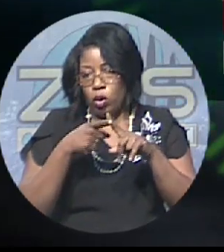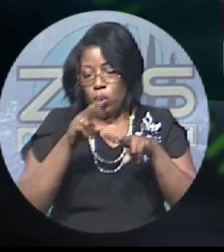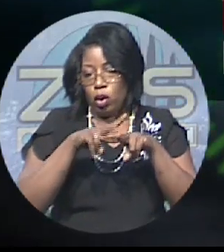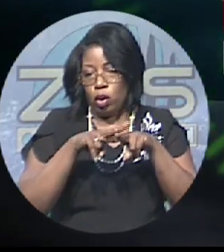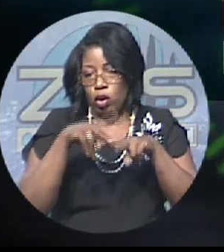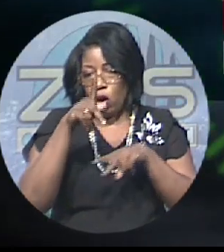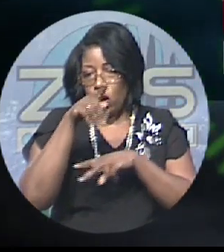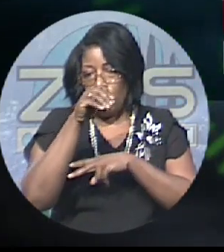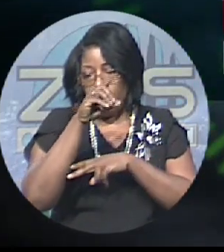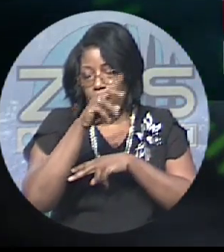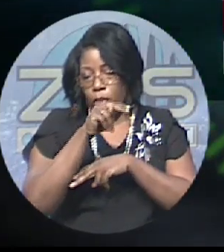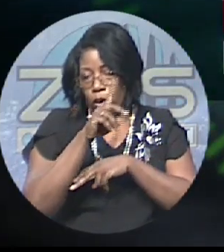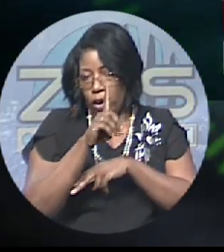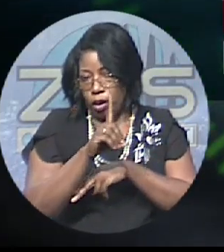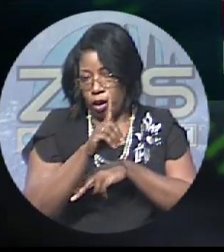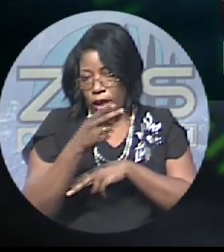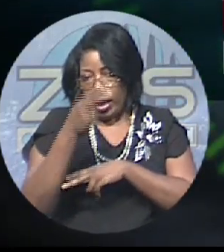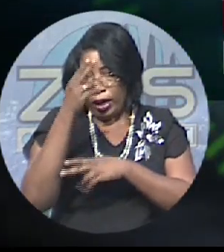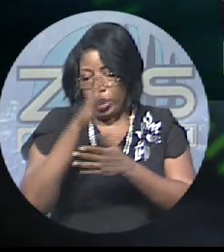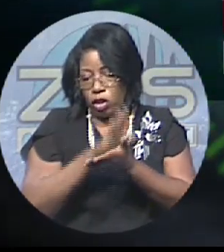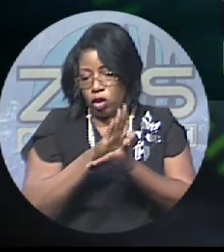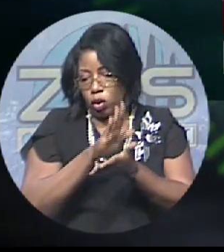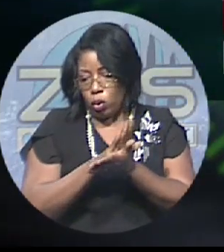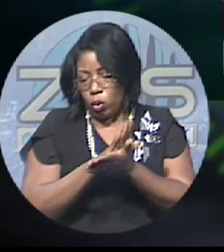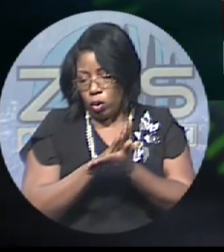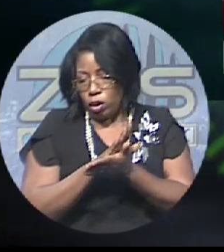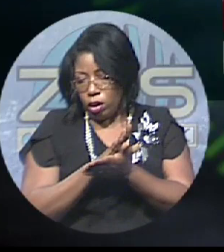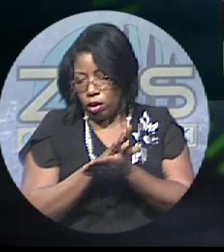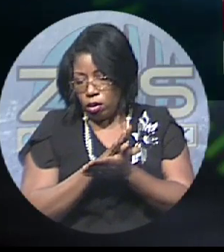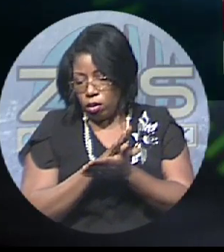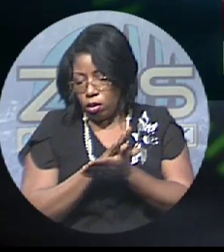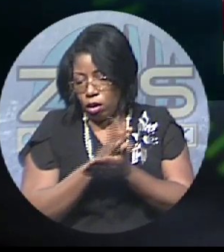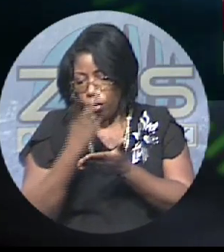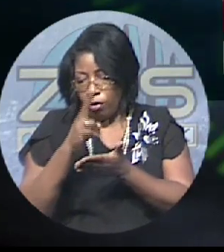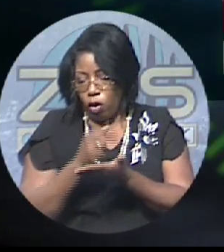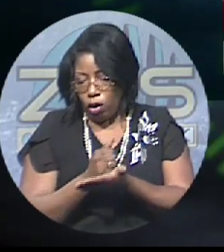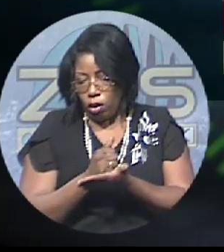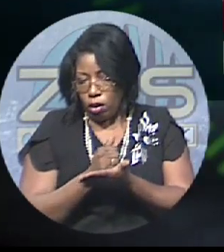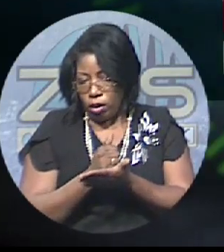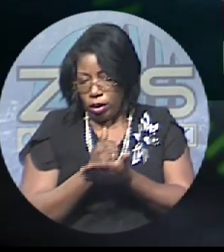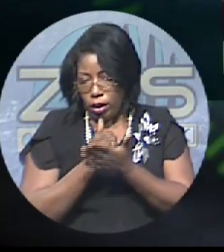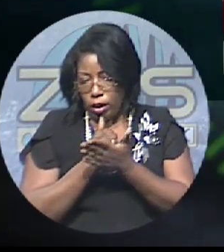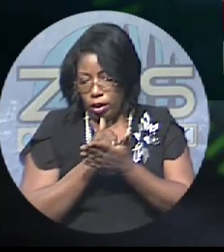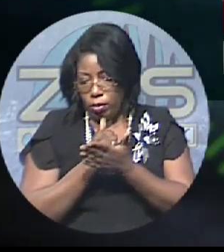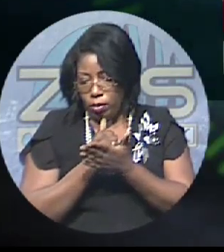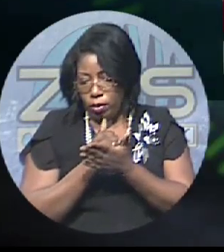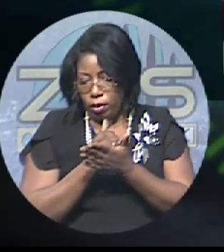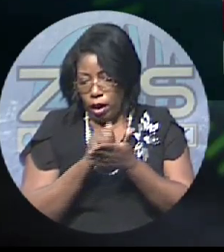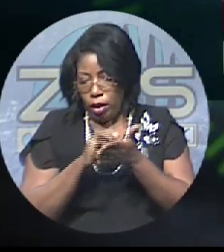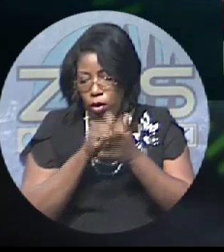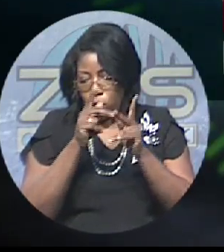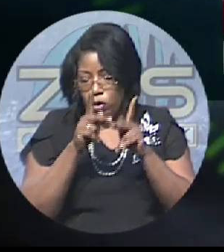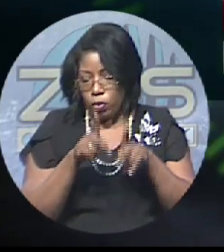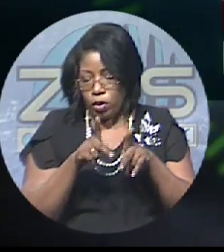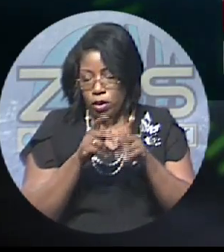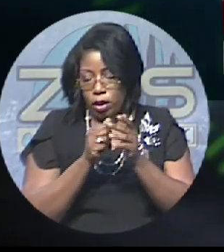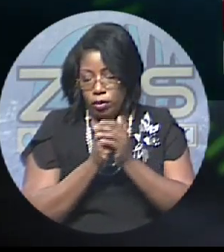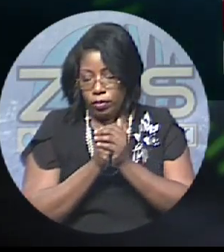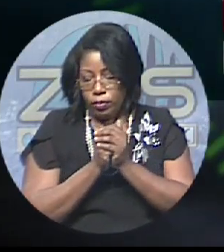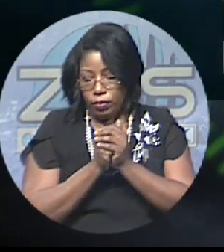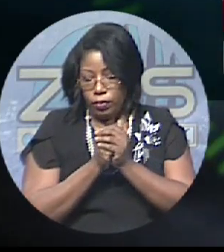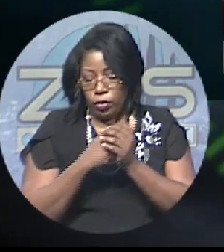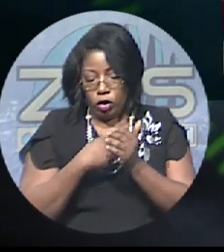NGM Major High School for social services registration for the needs assessment at 9 a.m. tomorrow. And those persons from Gordon to